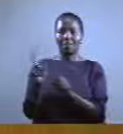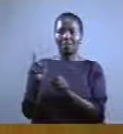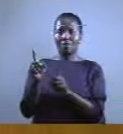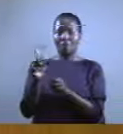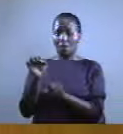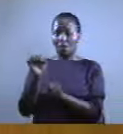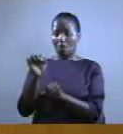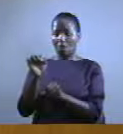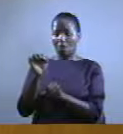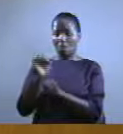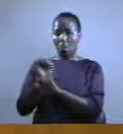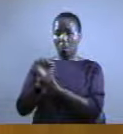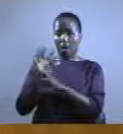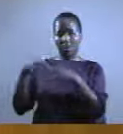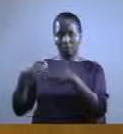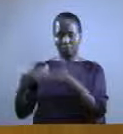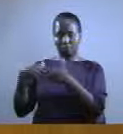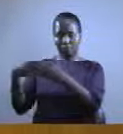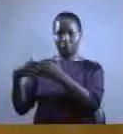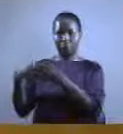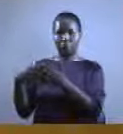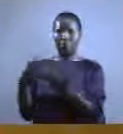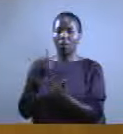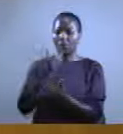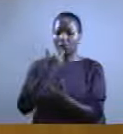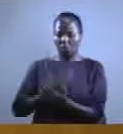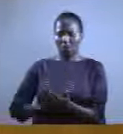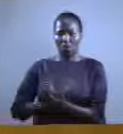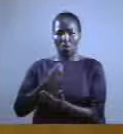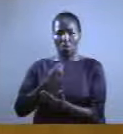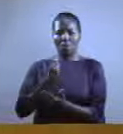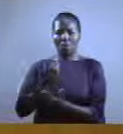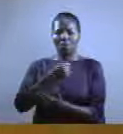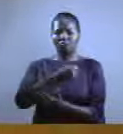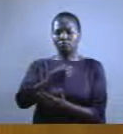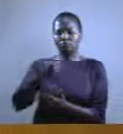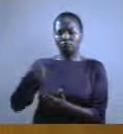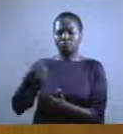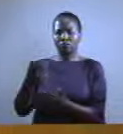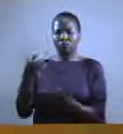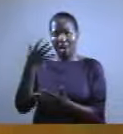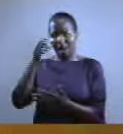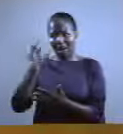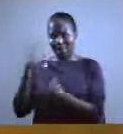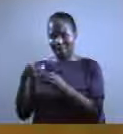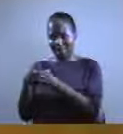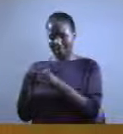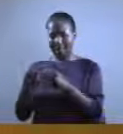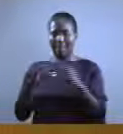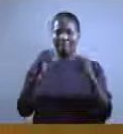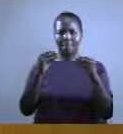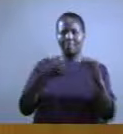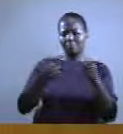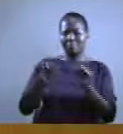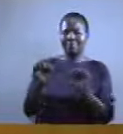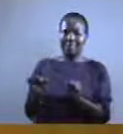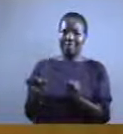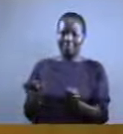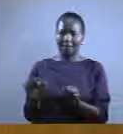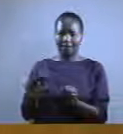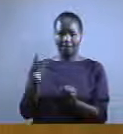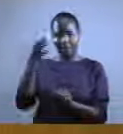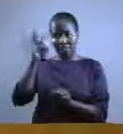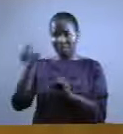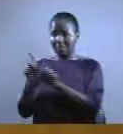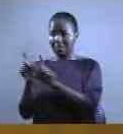employment of young work seekers between employers and government. Government will also reimburse